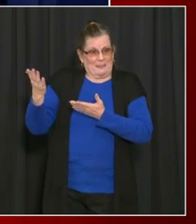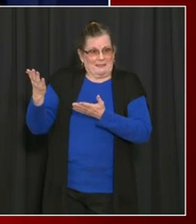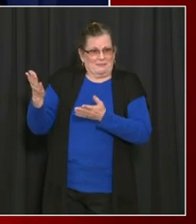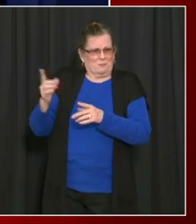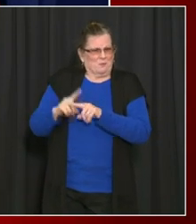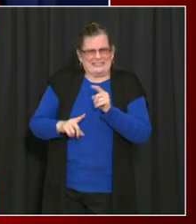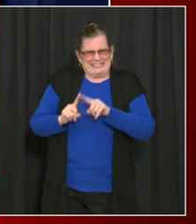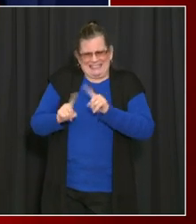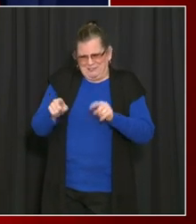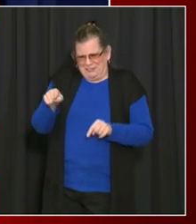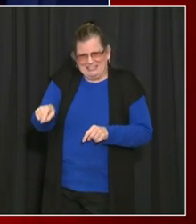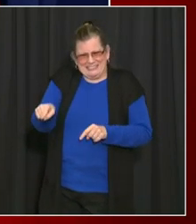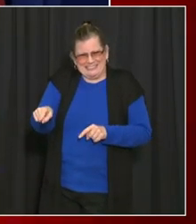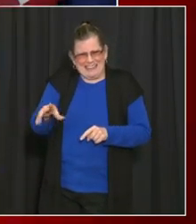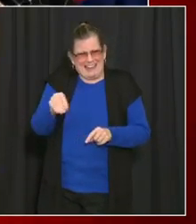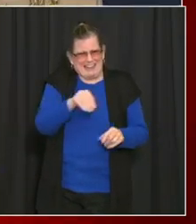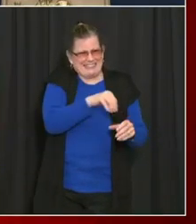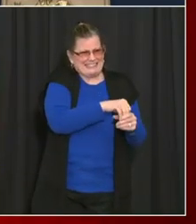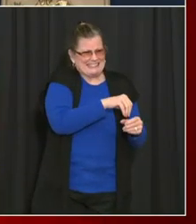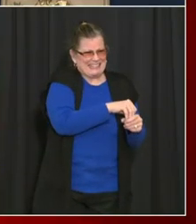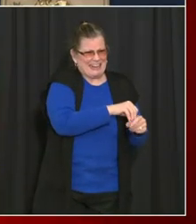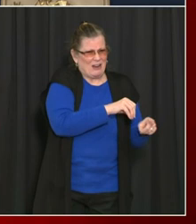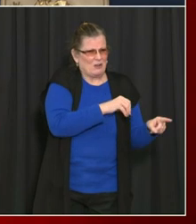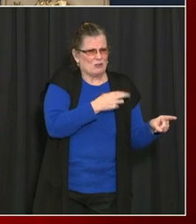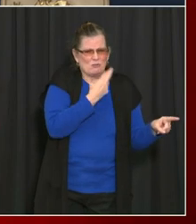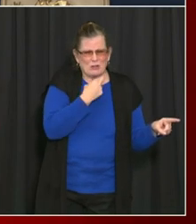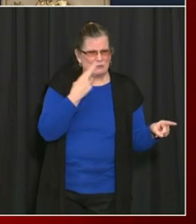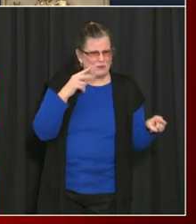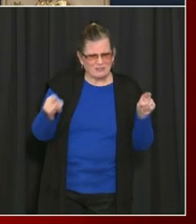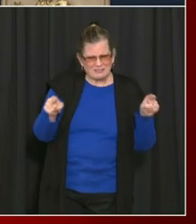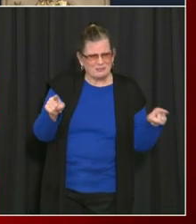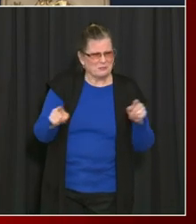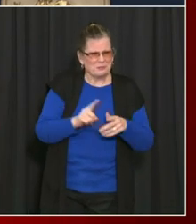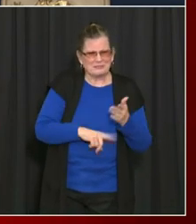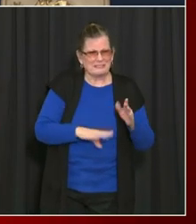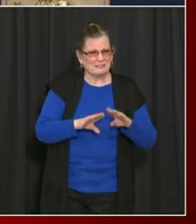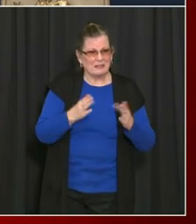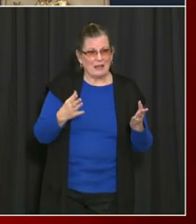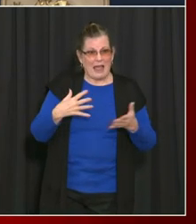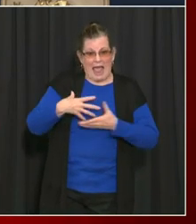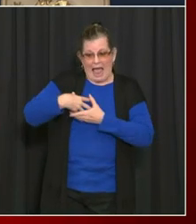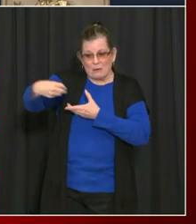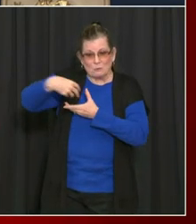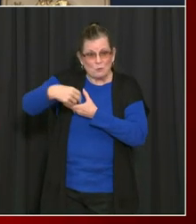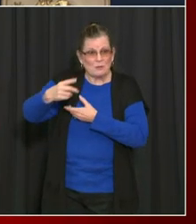between that and restaurants? I mean, if it's outdoor dining, it's outdoor dining.